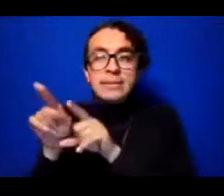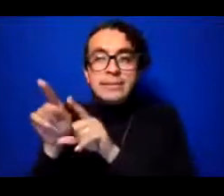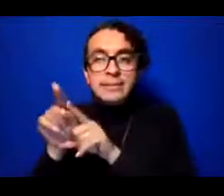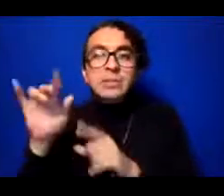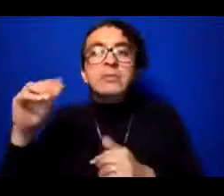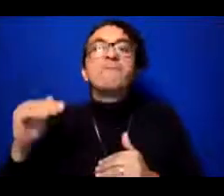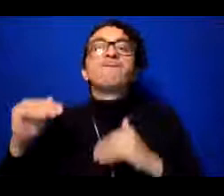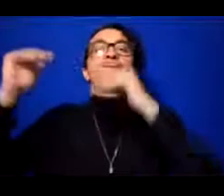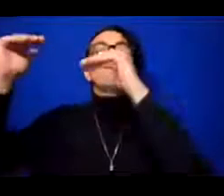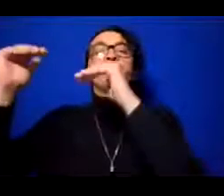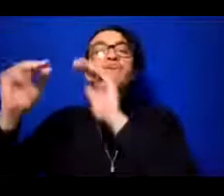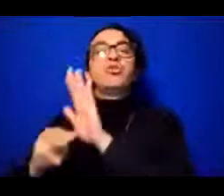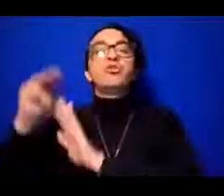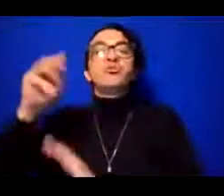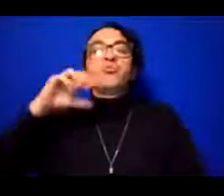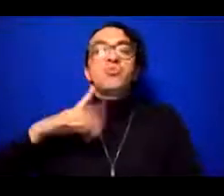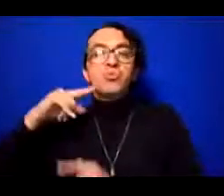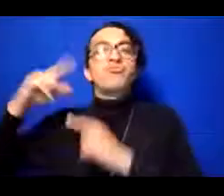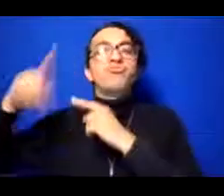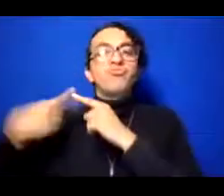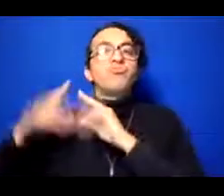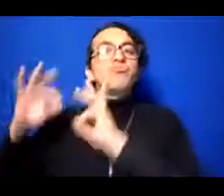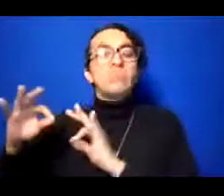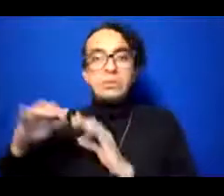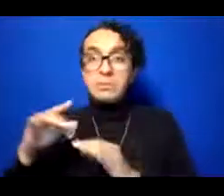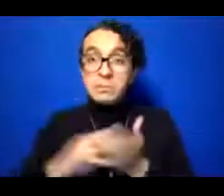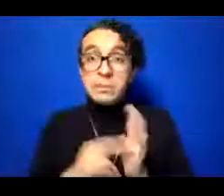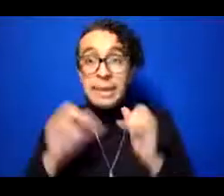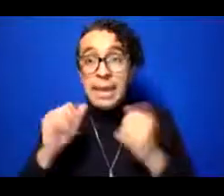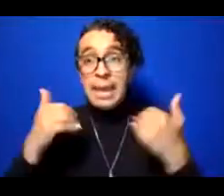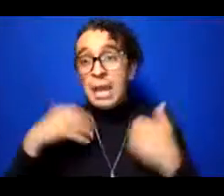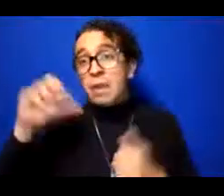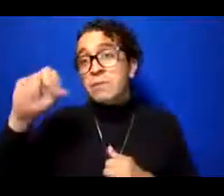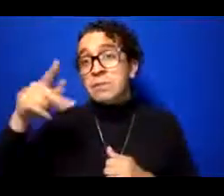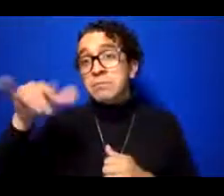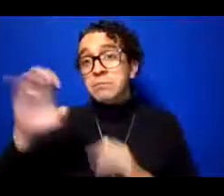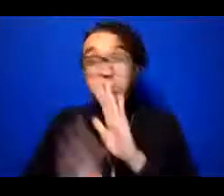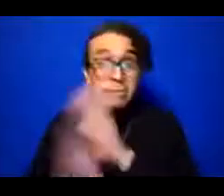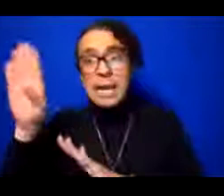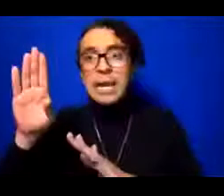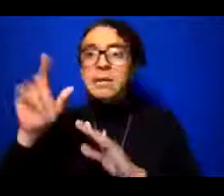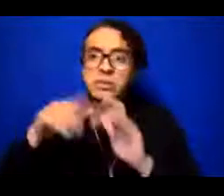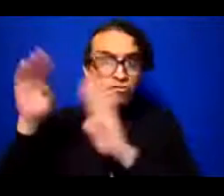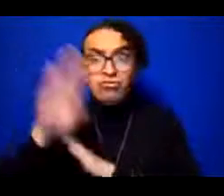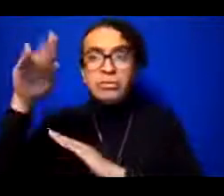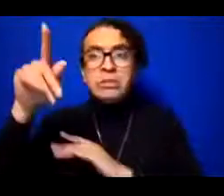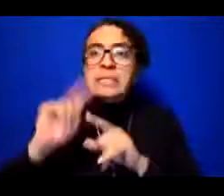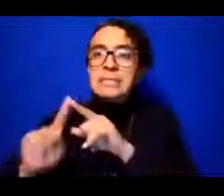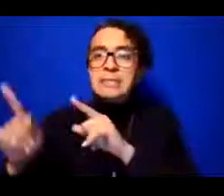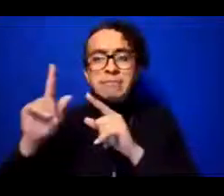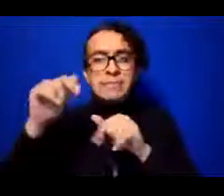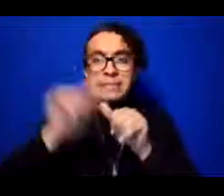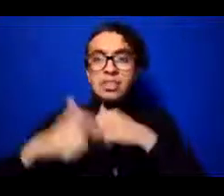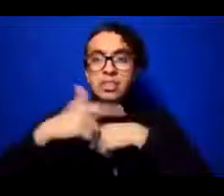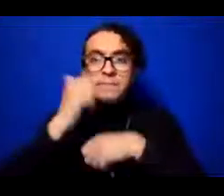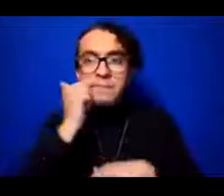more mature women. And so they can have spikes and bursts, and each cycle could be different. And so it's really important to make